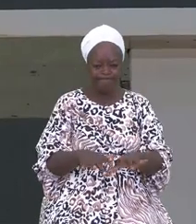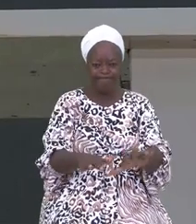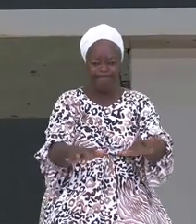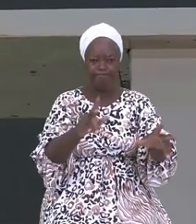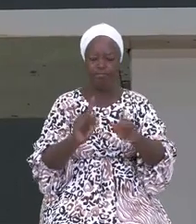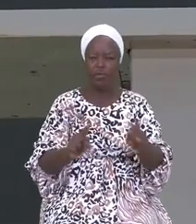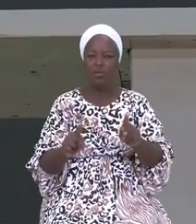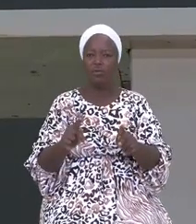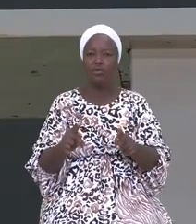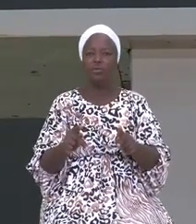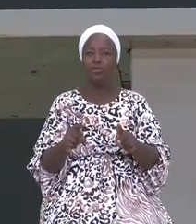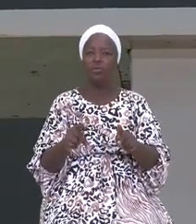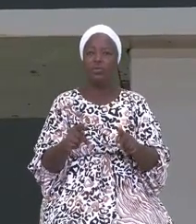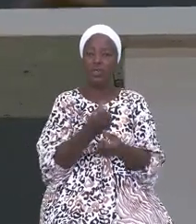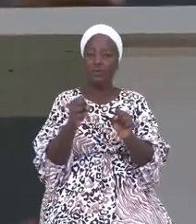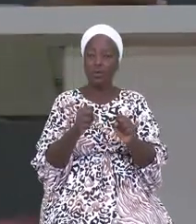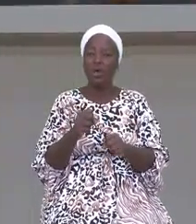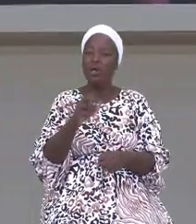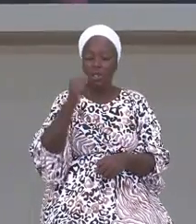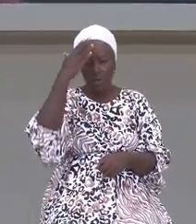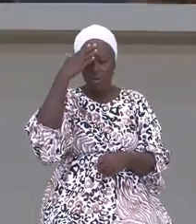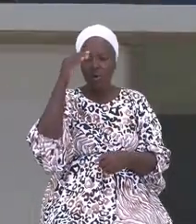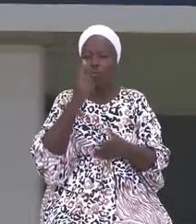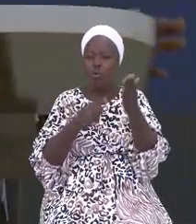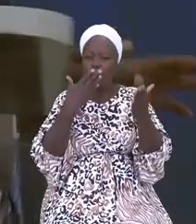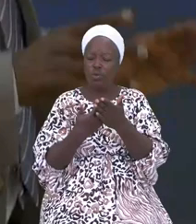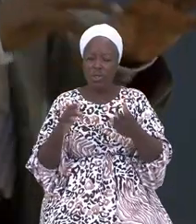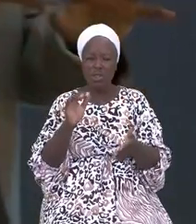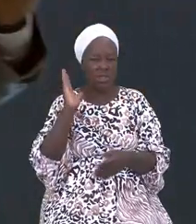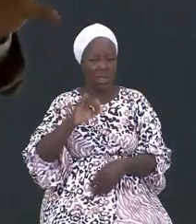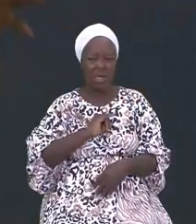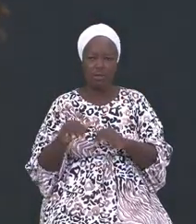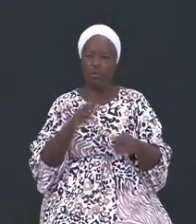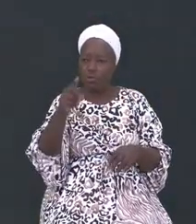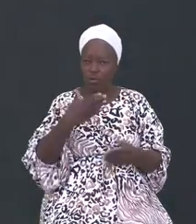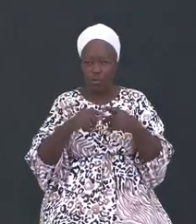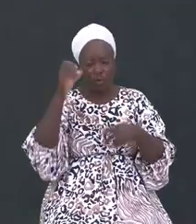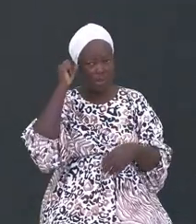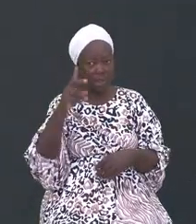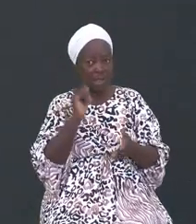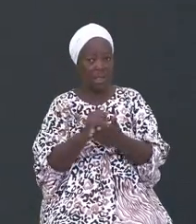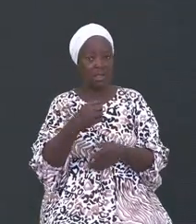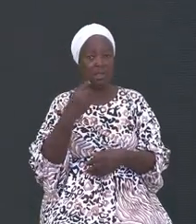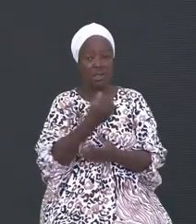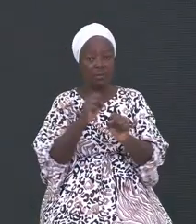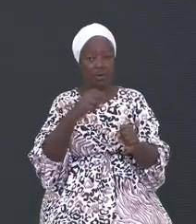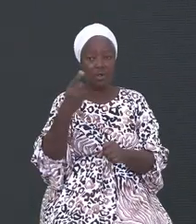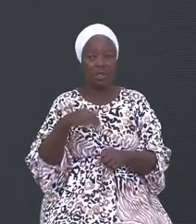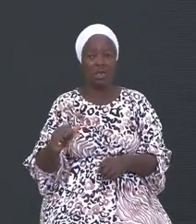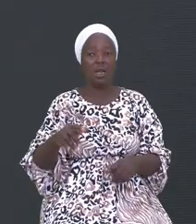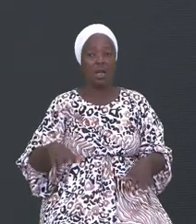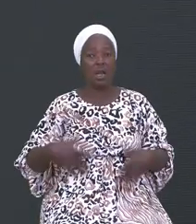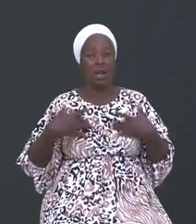good thing shall I do? You want to understand that salvation, eternal life, and